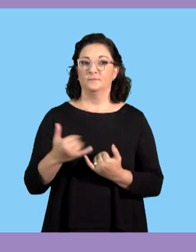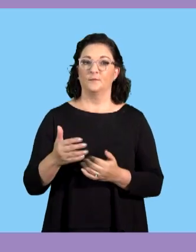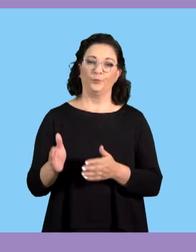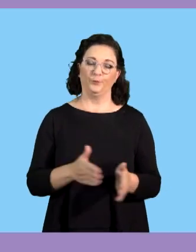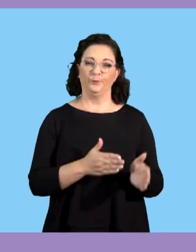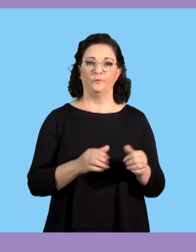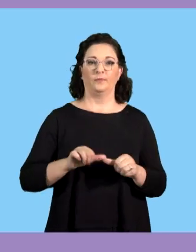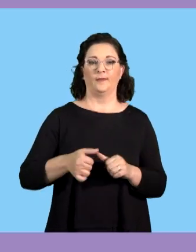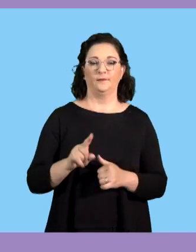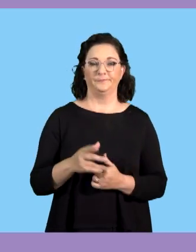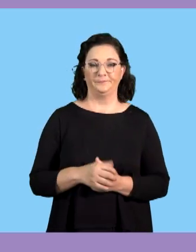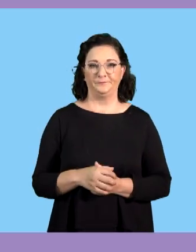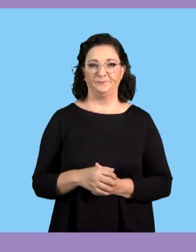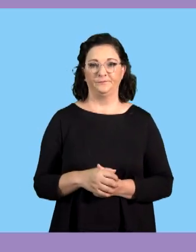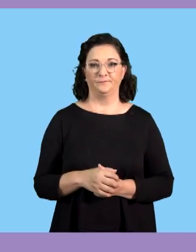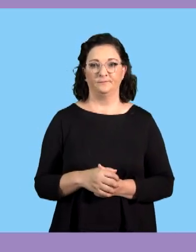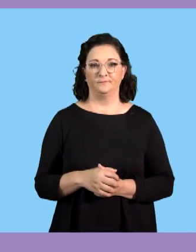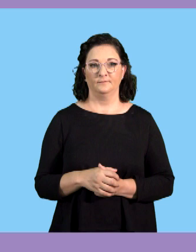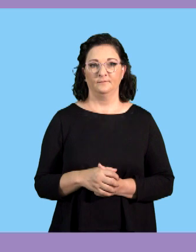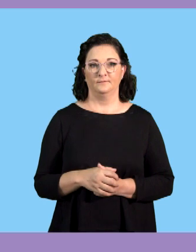And let's move to the next slide.